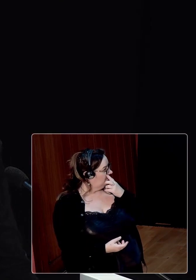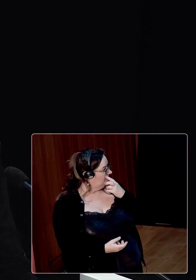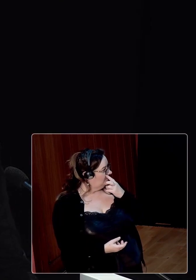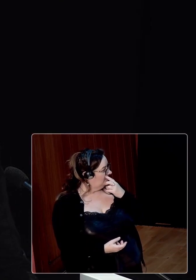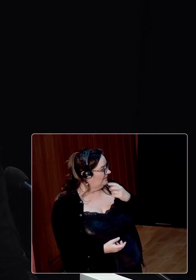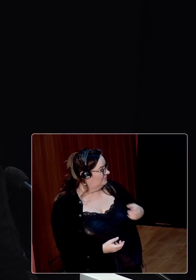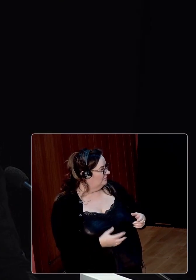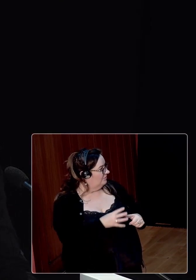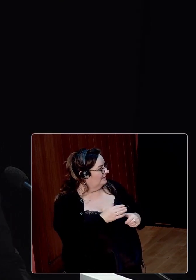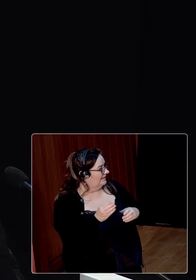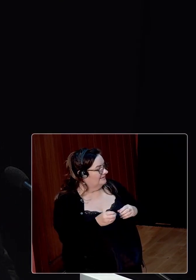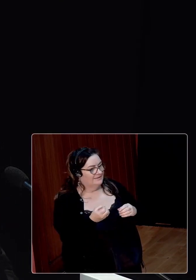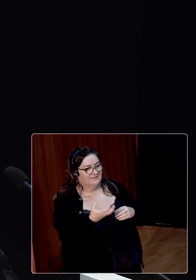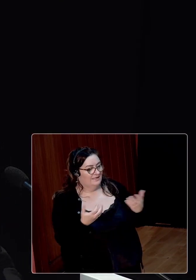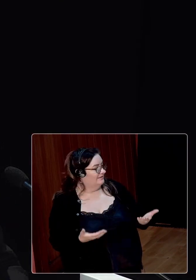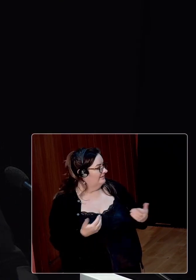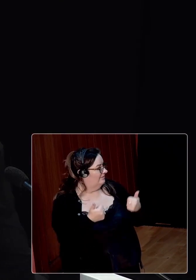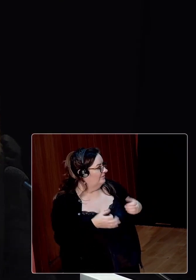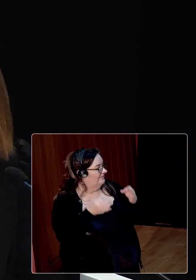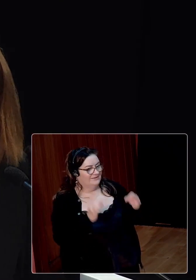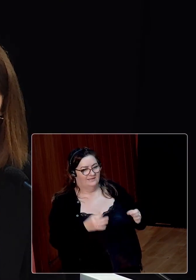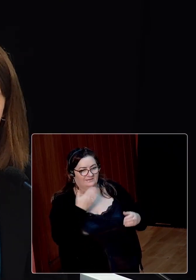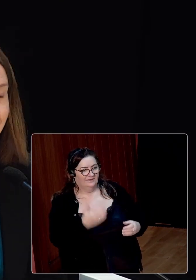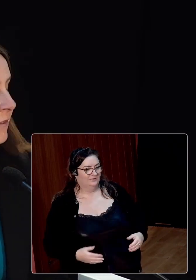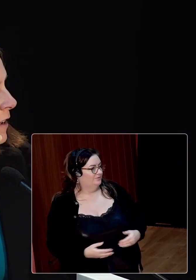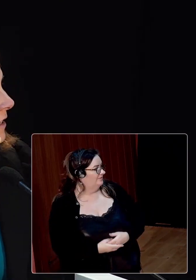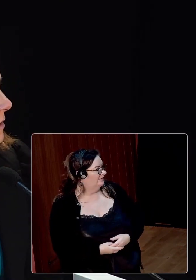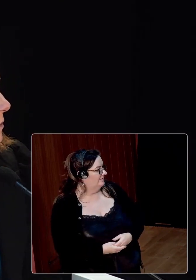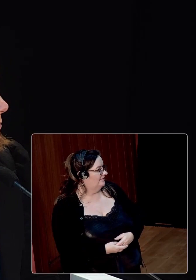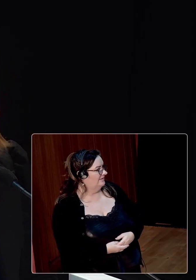I'm just going to get the slides together now. No, that's fantastic.